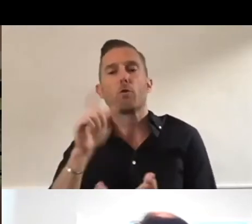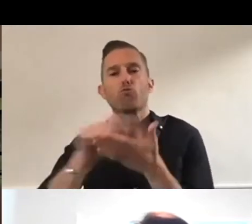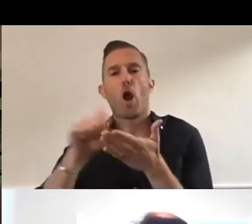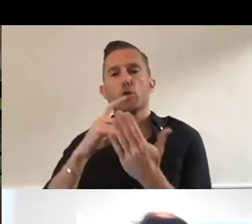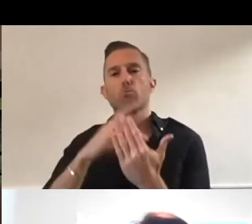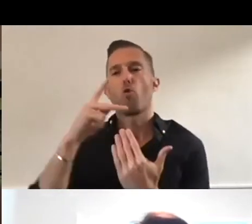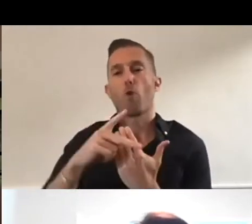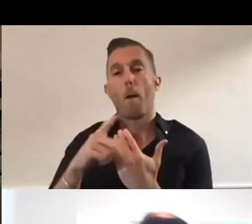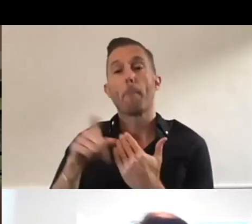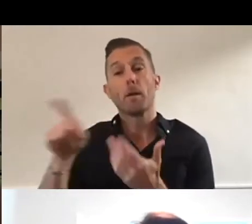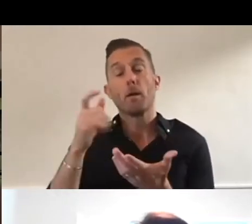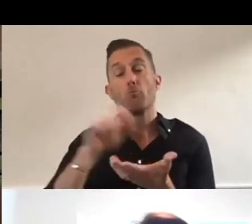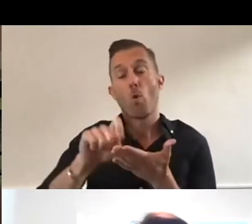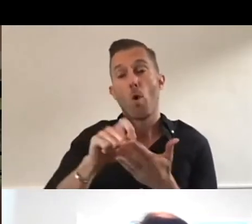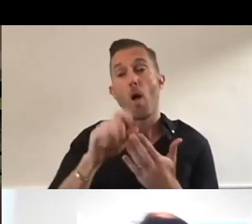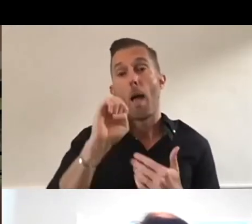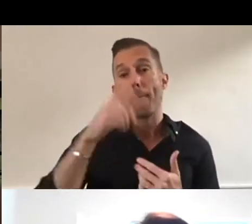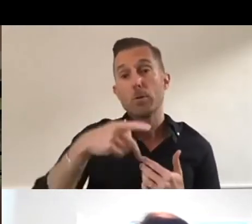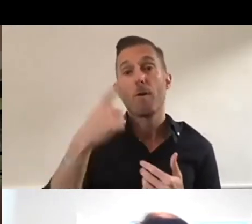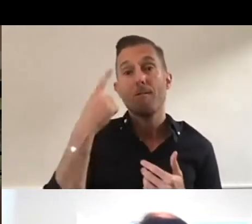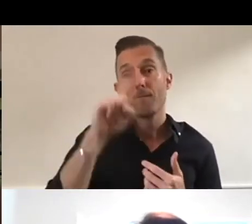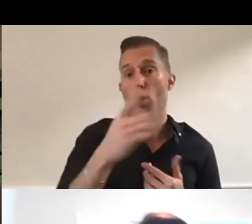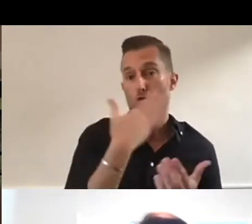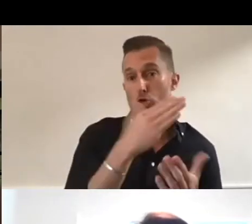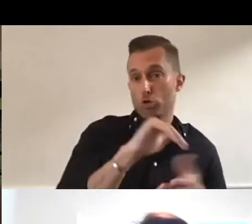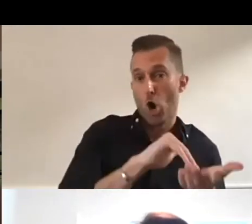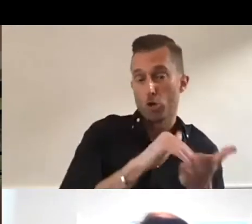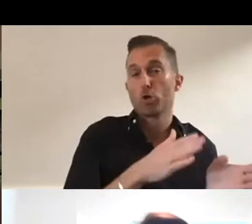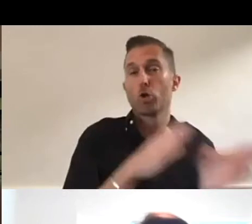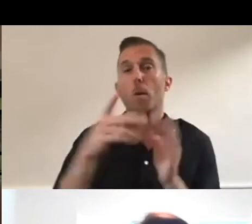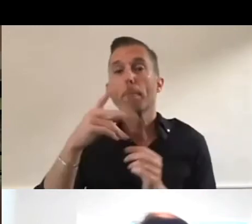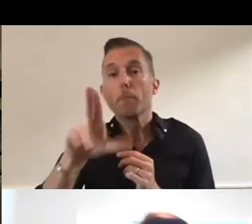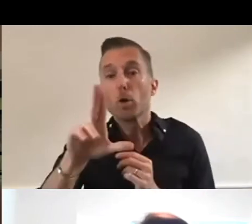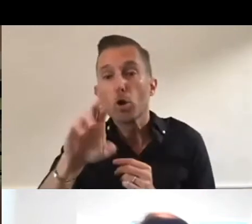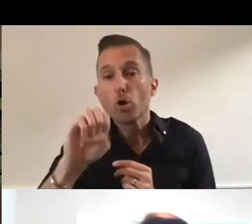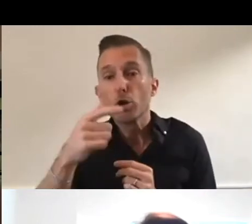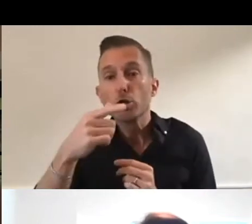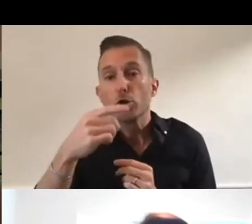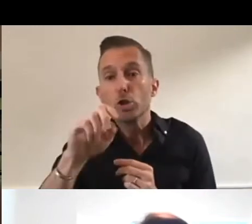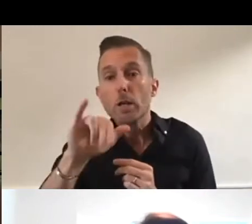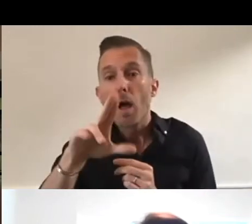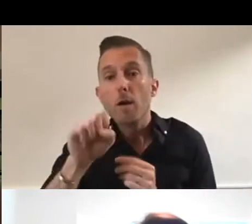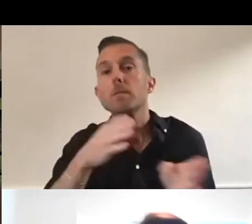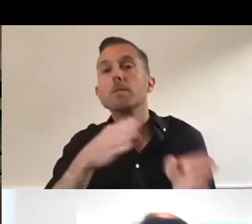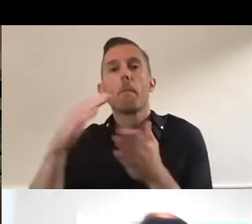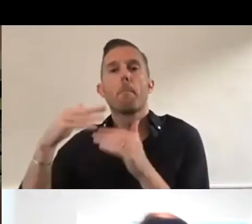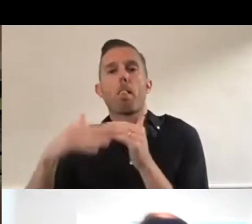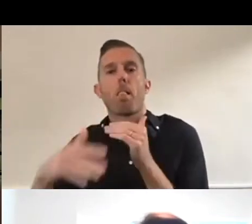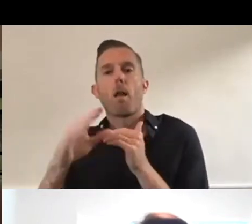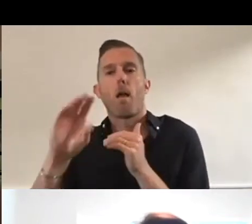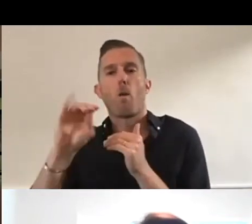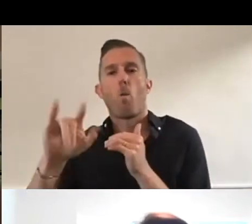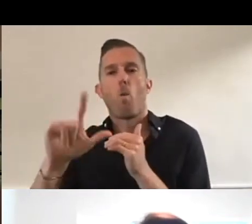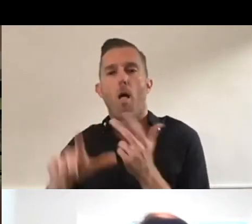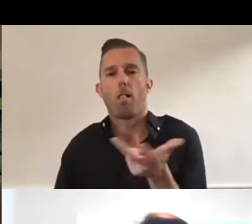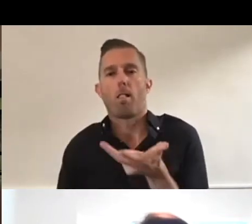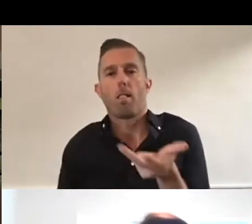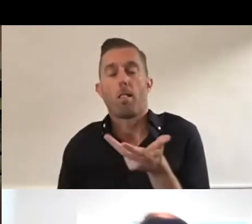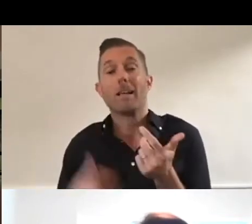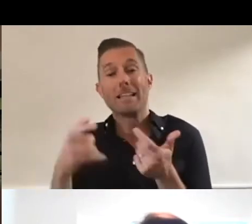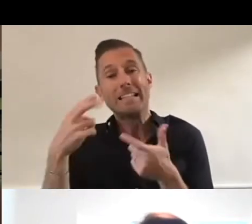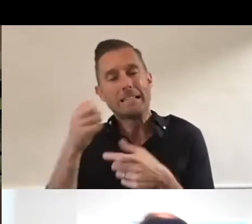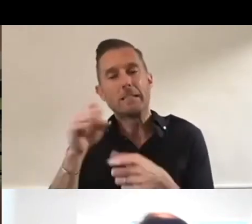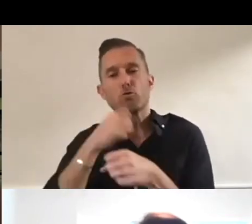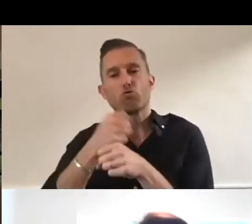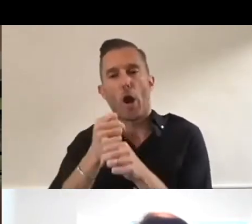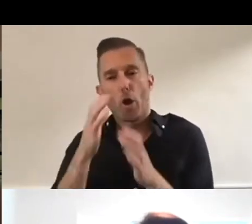has written episodes for the series Pure Genius and Blood and Oil. And something to look forward to, he is the creator and